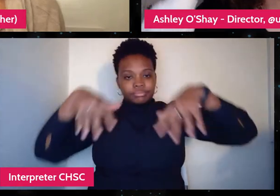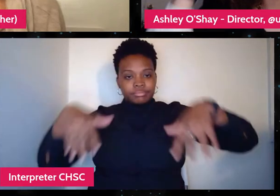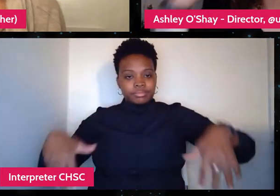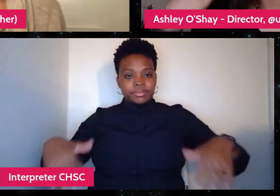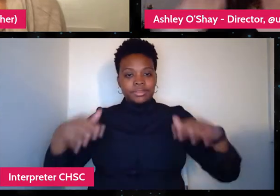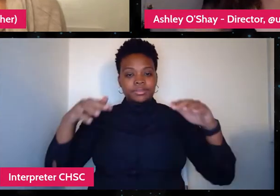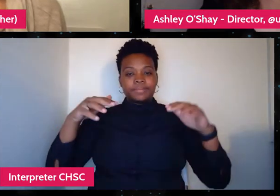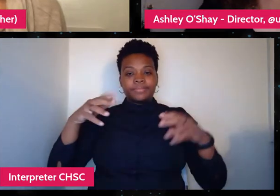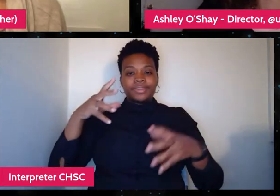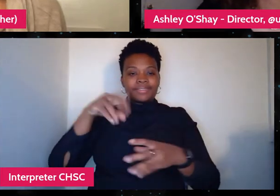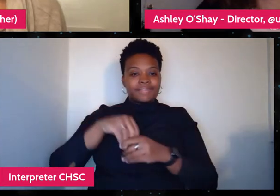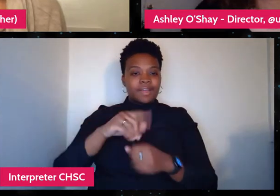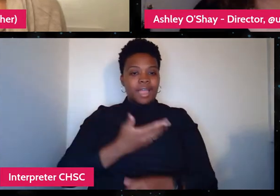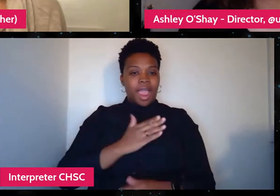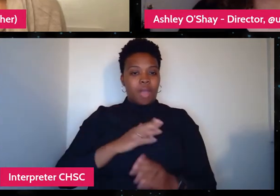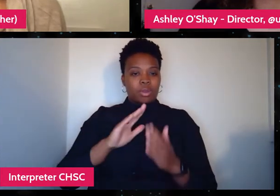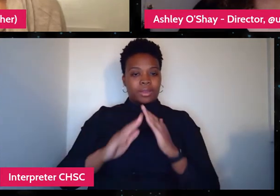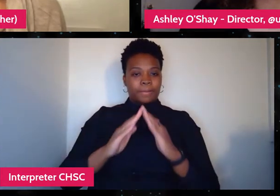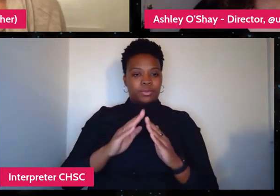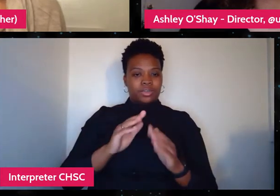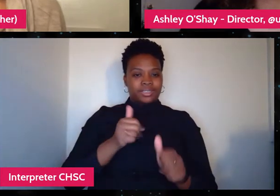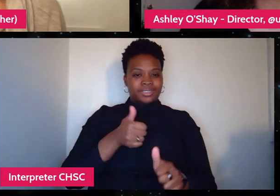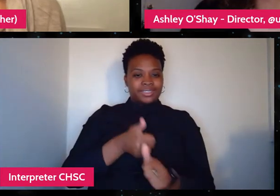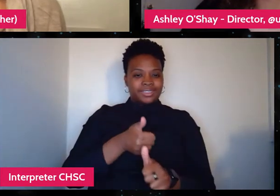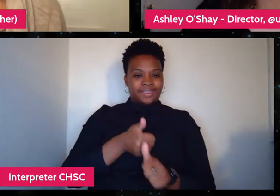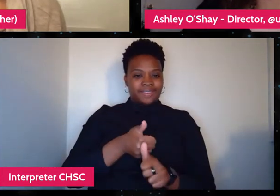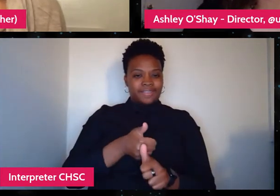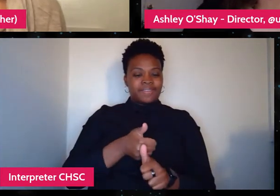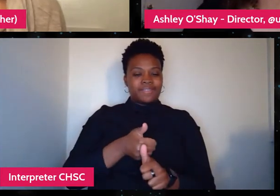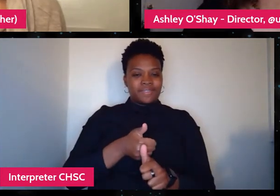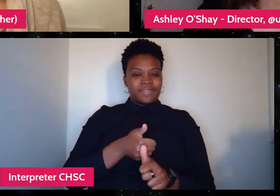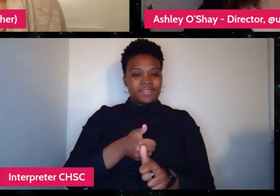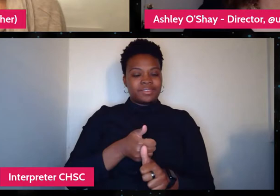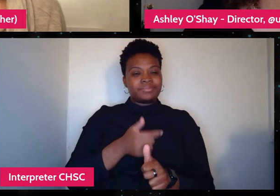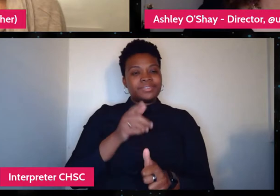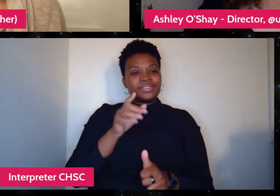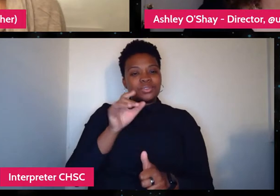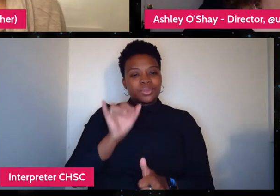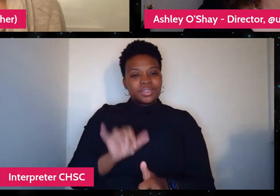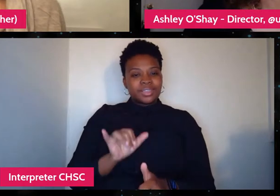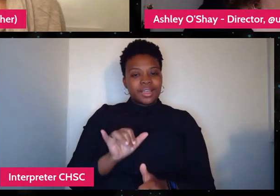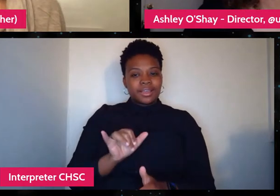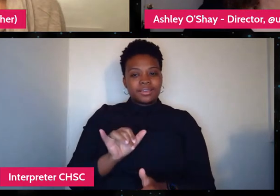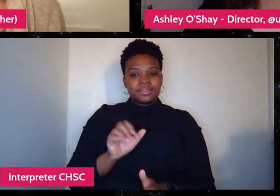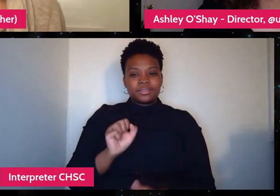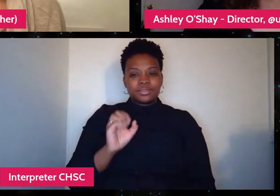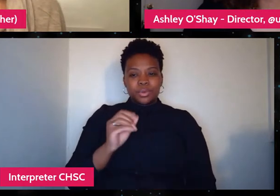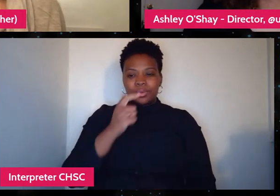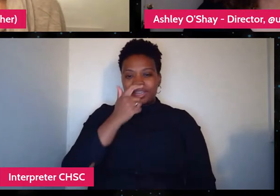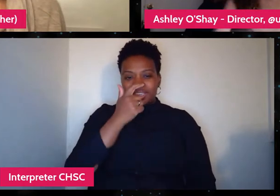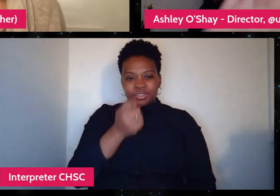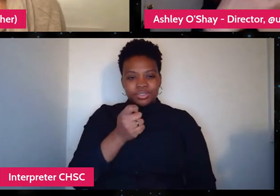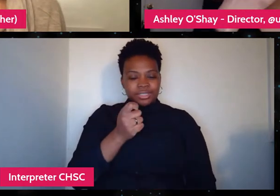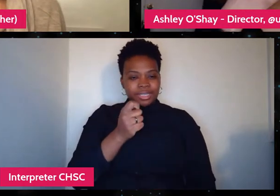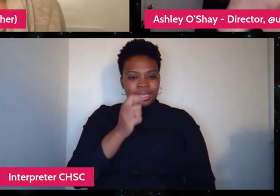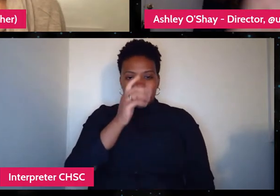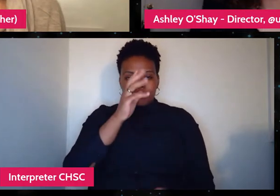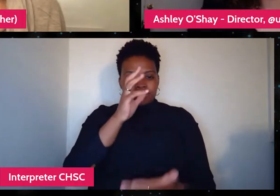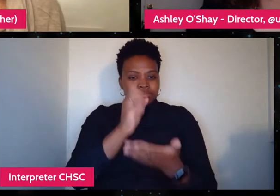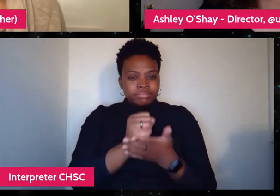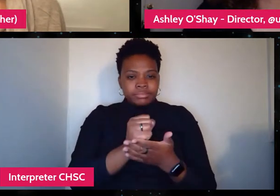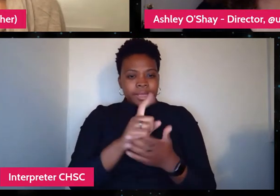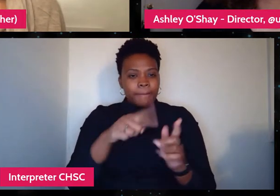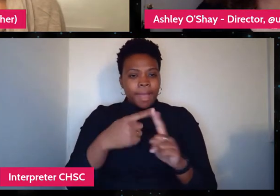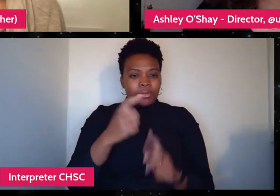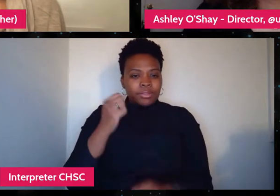our communities themselves. And so that's what was just so interesting and captivating about the movement that